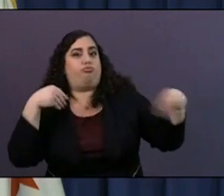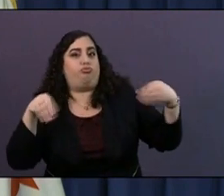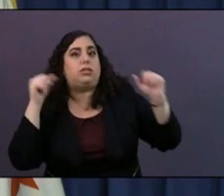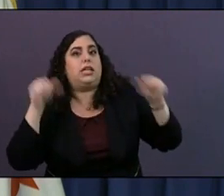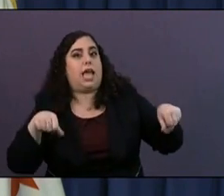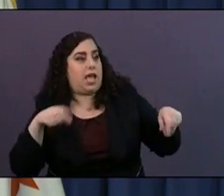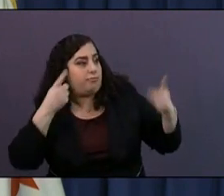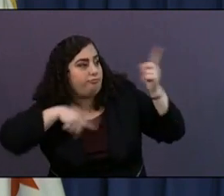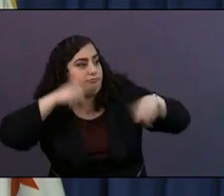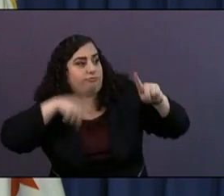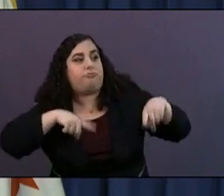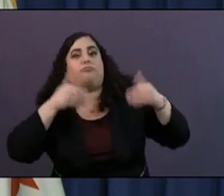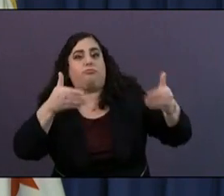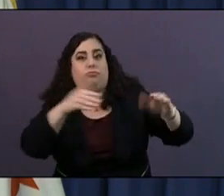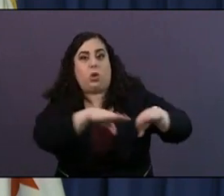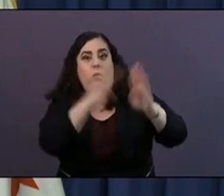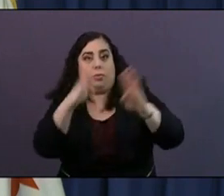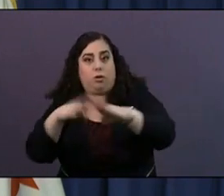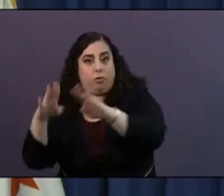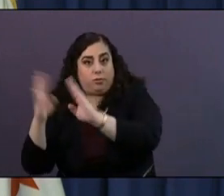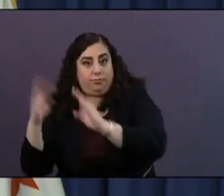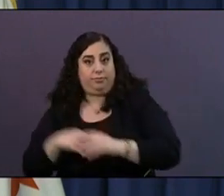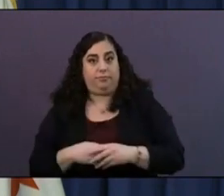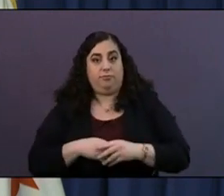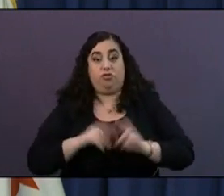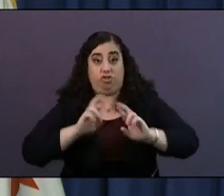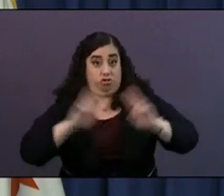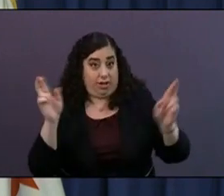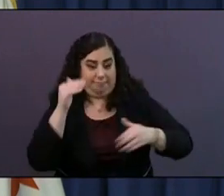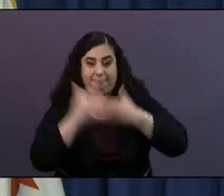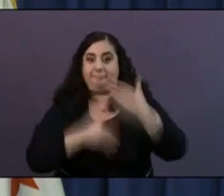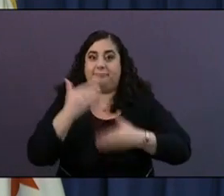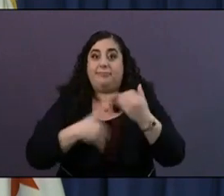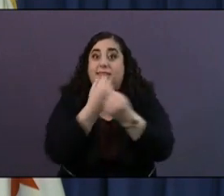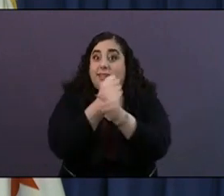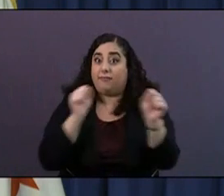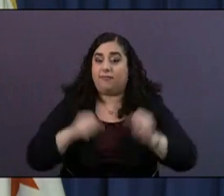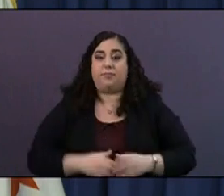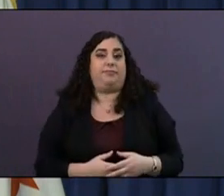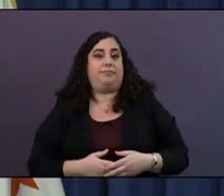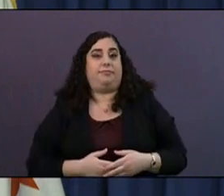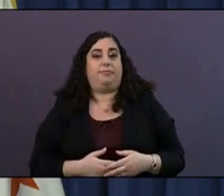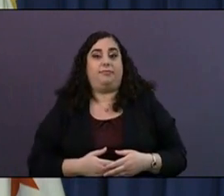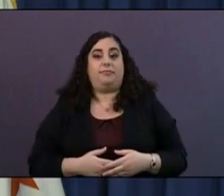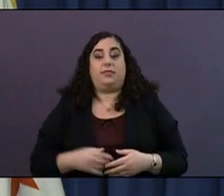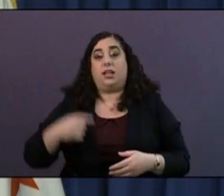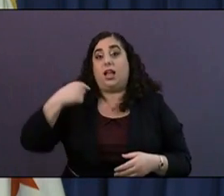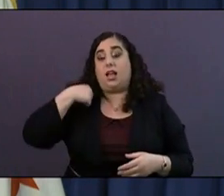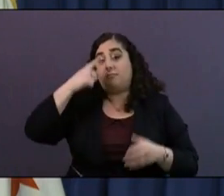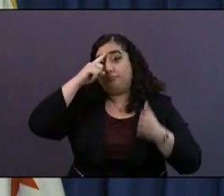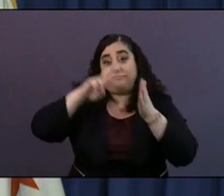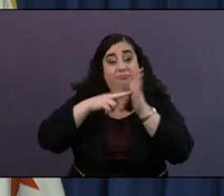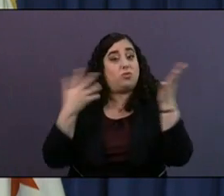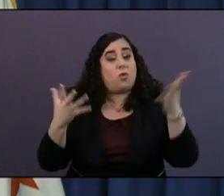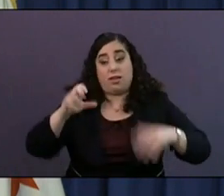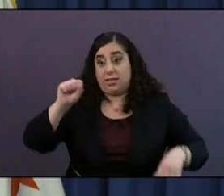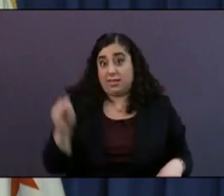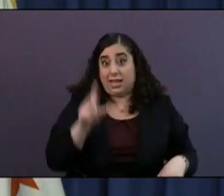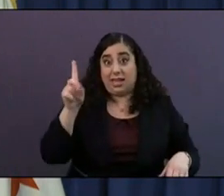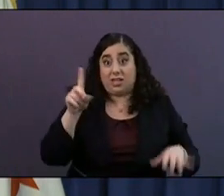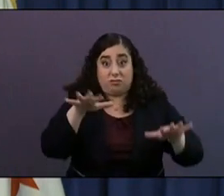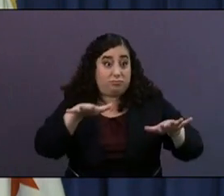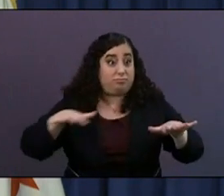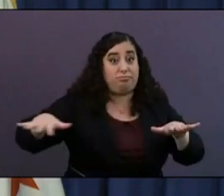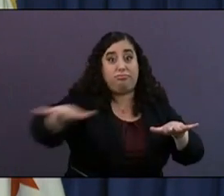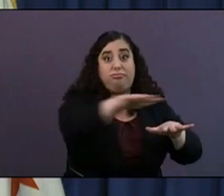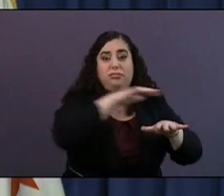news, and I believe we have the opportunity to go even further. I will be requesting that the governor grant